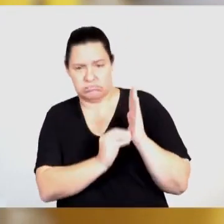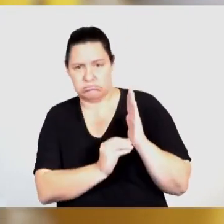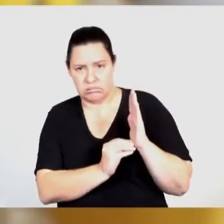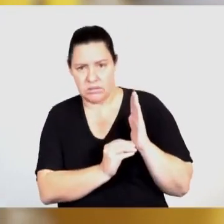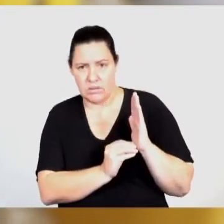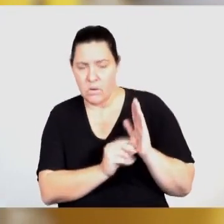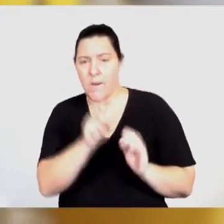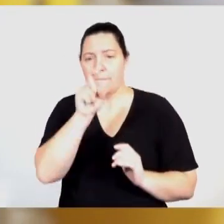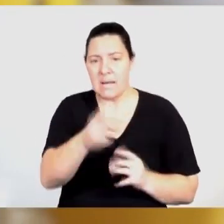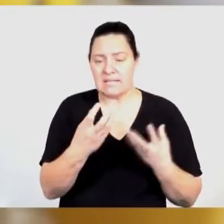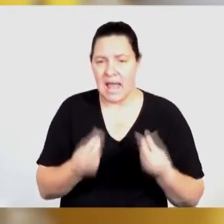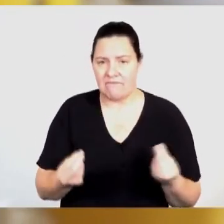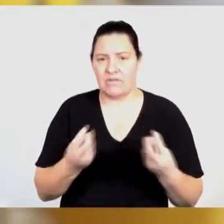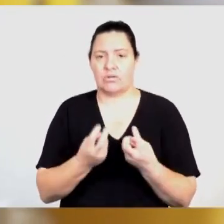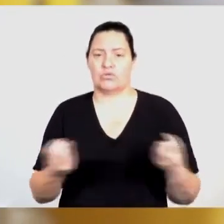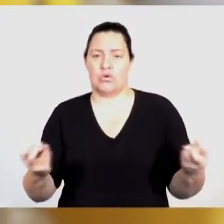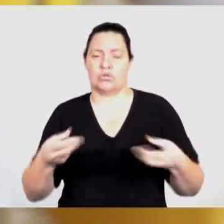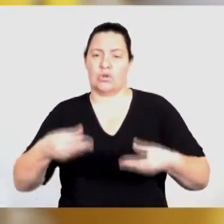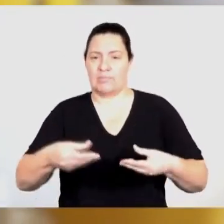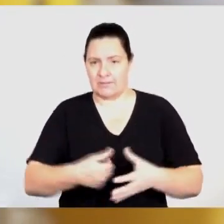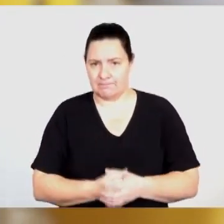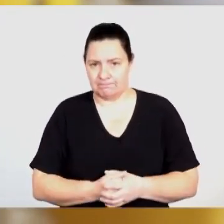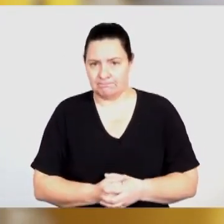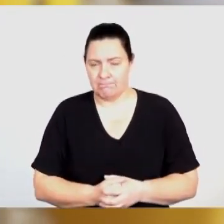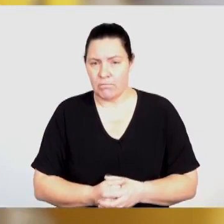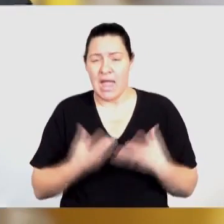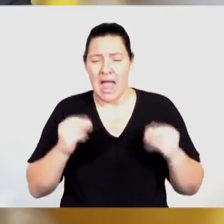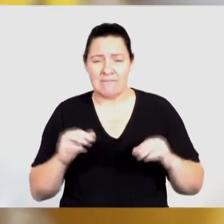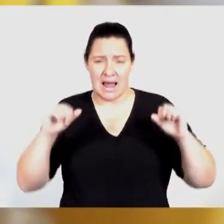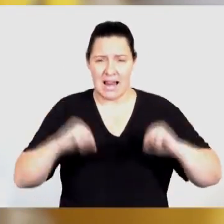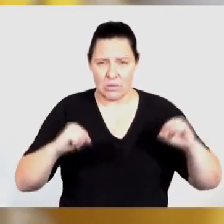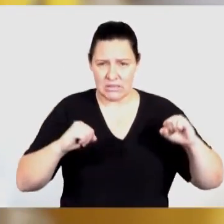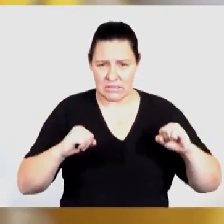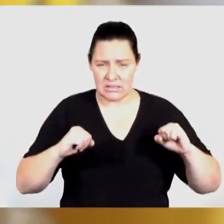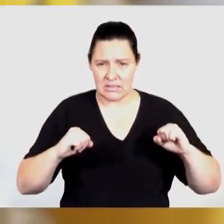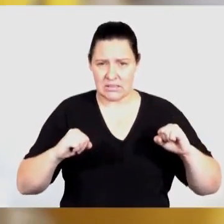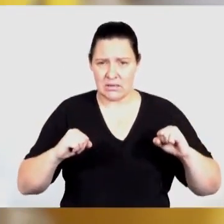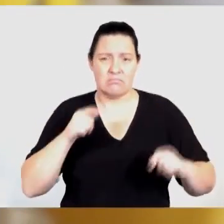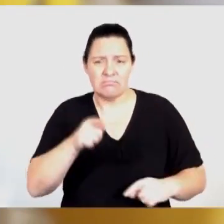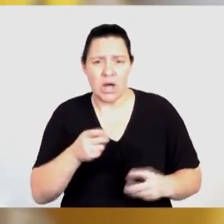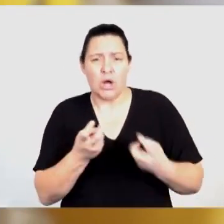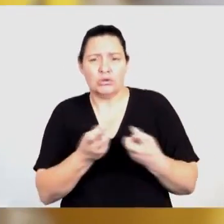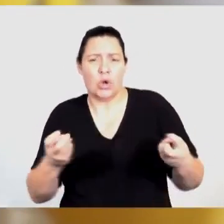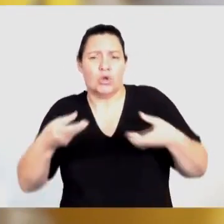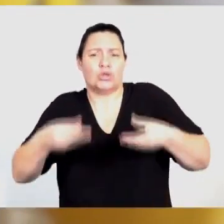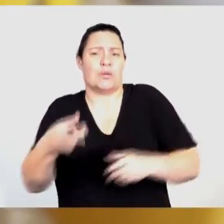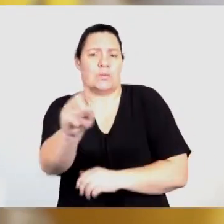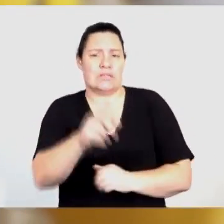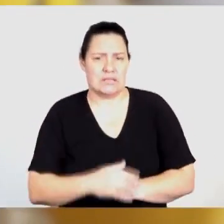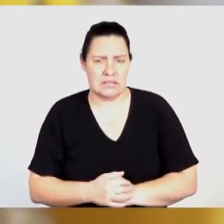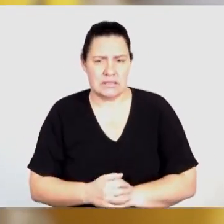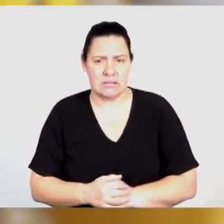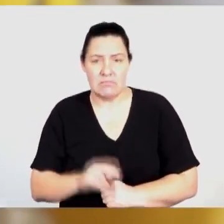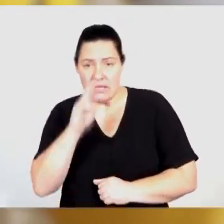record transactions, we need to have source documents. So, when there is an allowance, what then is the source